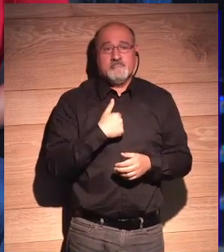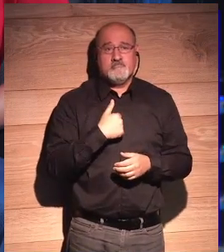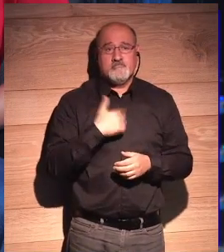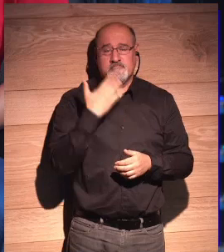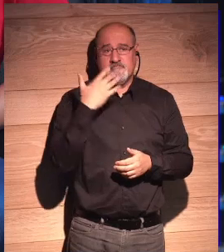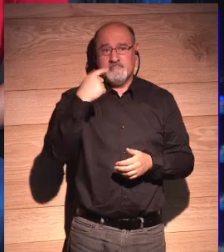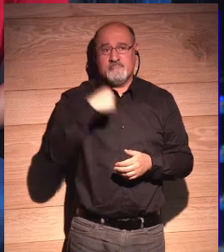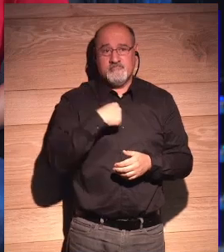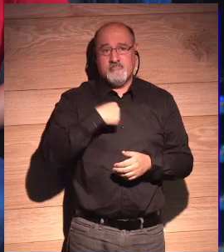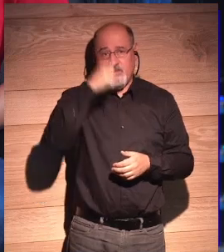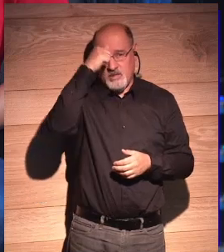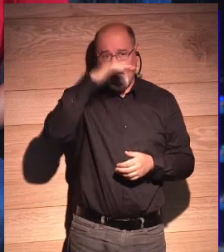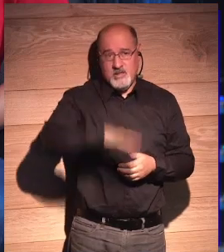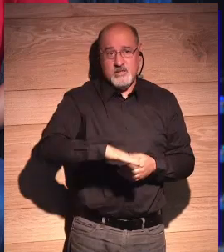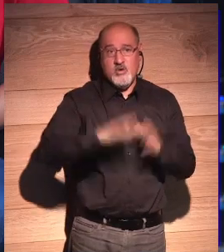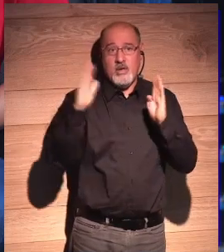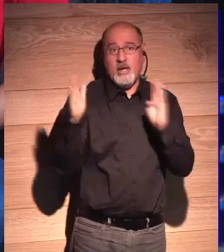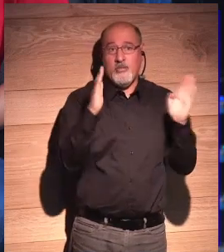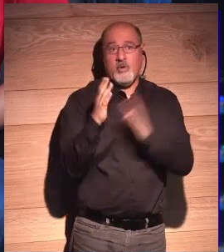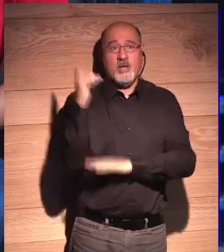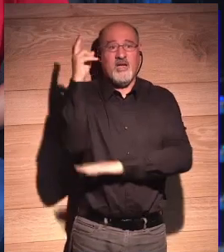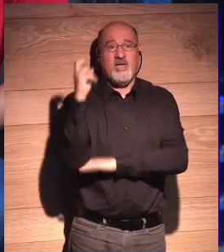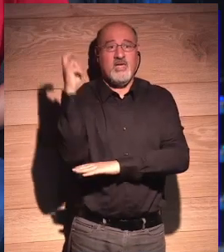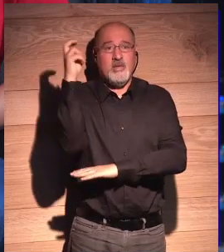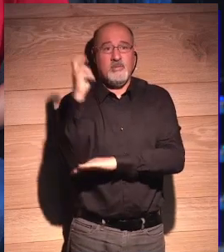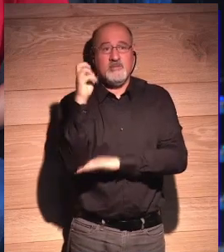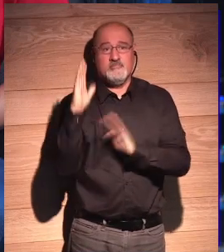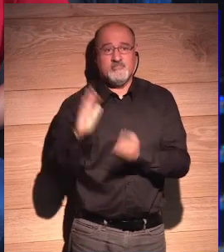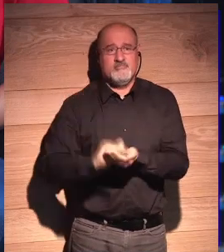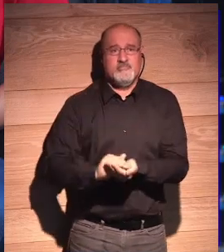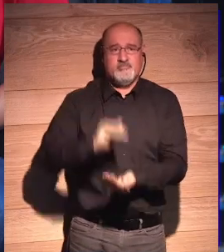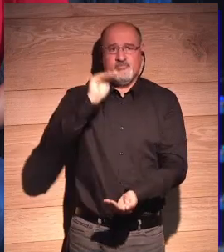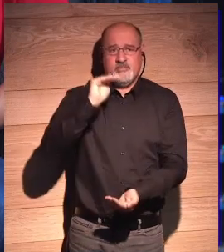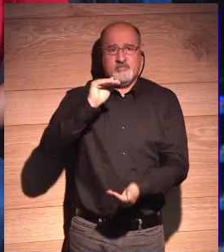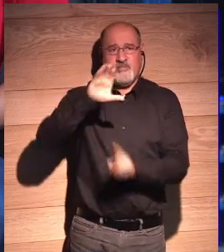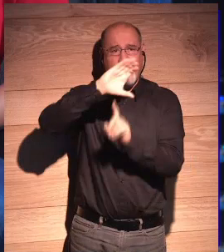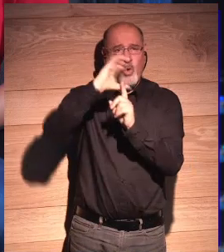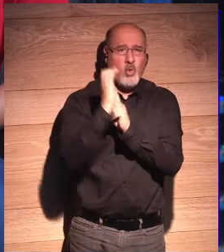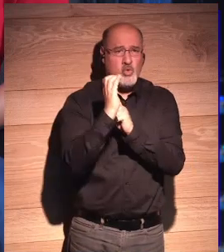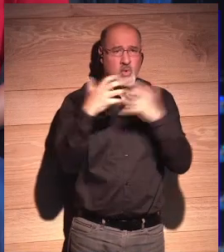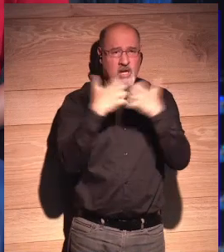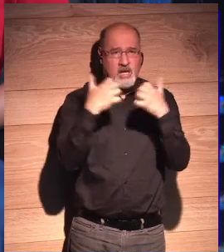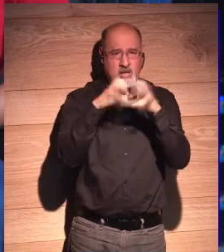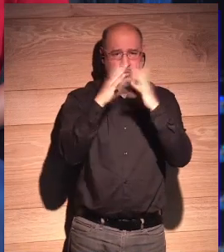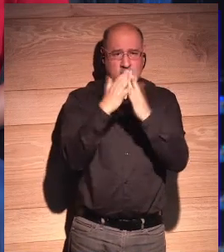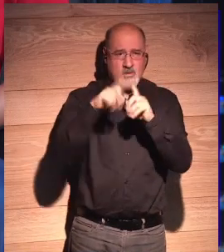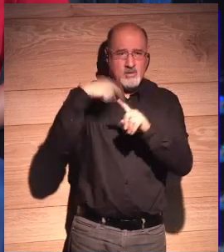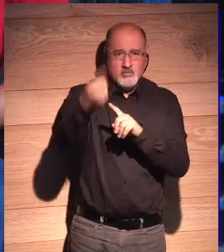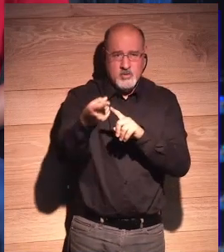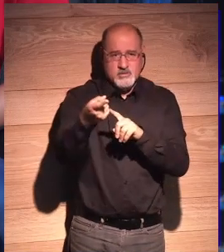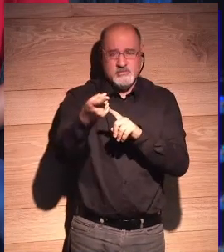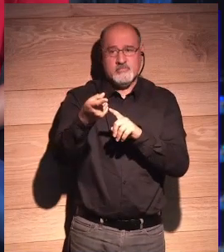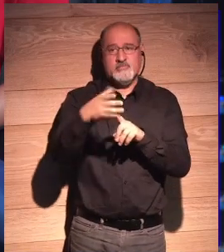hippies. So I feel this weird continuum of post-war culture that just came through movies,